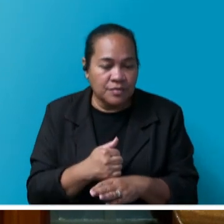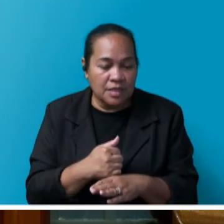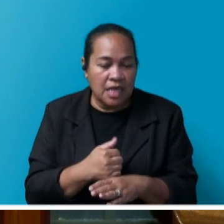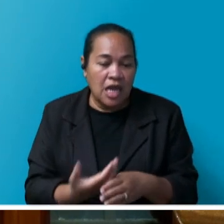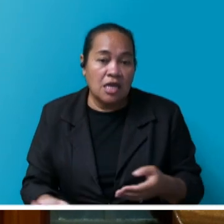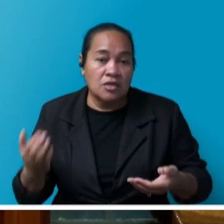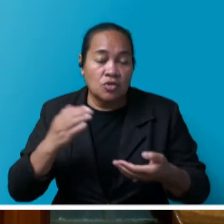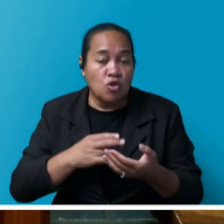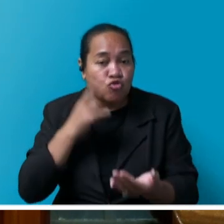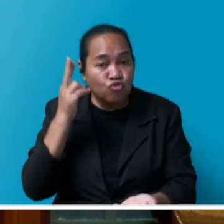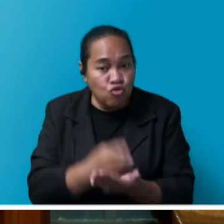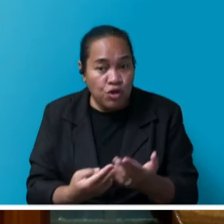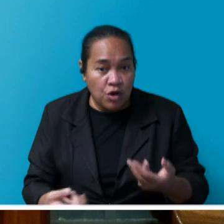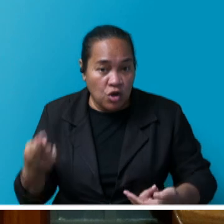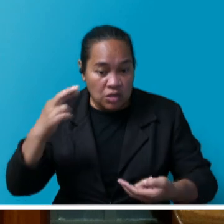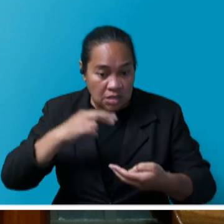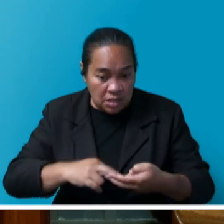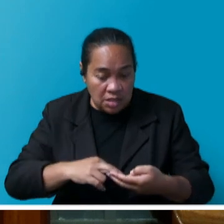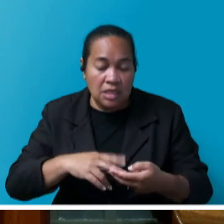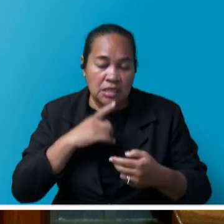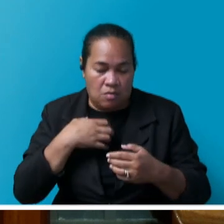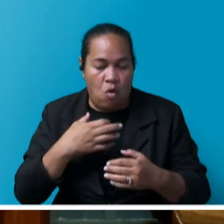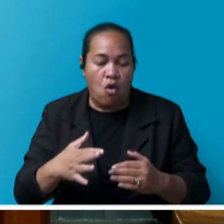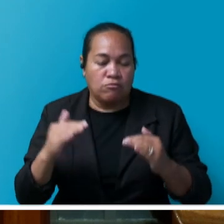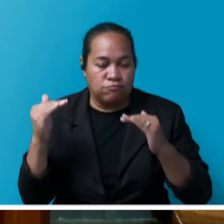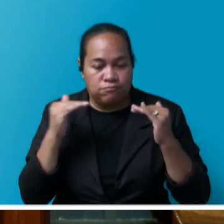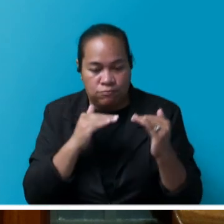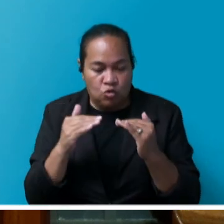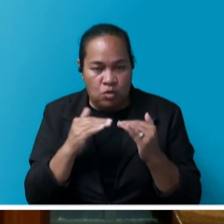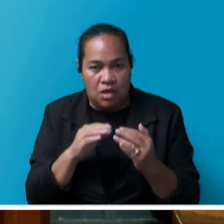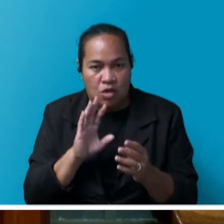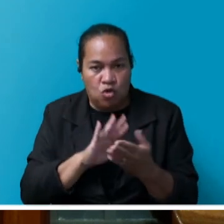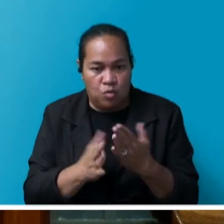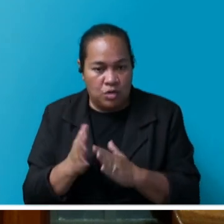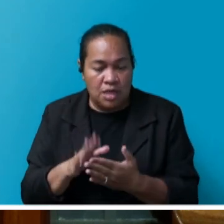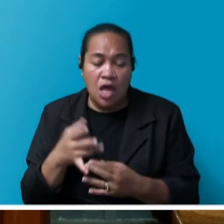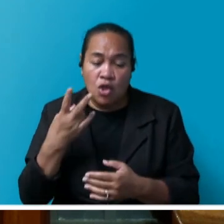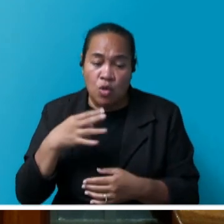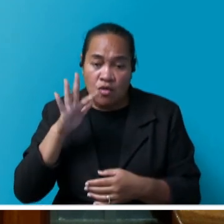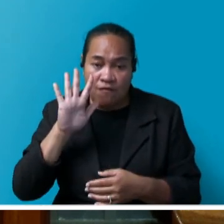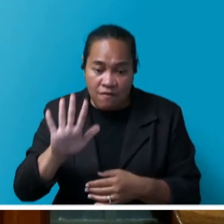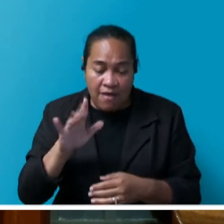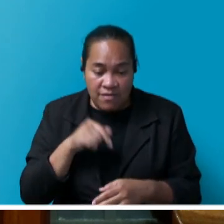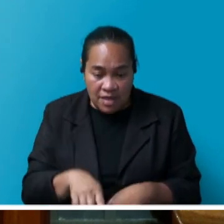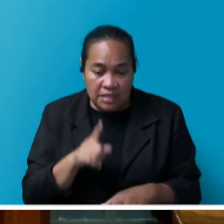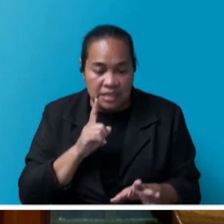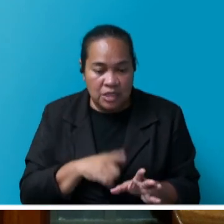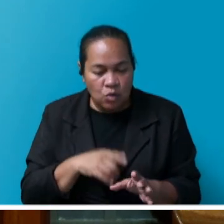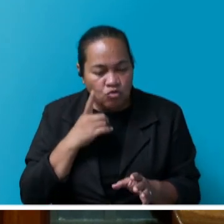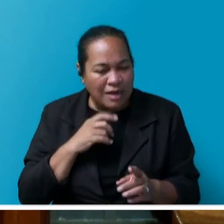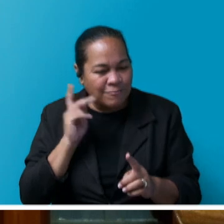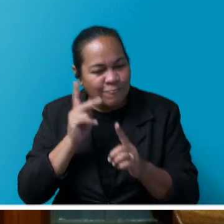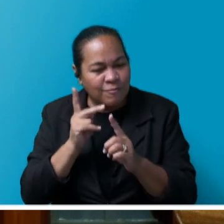steps toward a more just and equitable society. In 2025, we will prioritize legislative reforms and